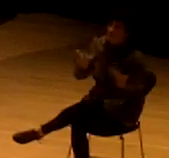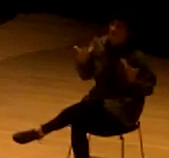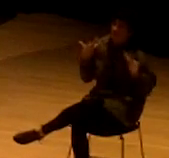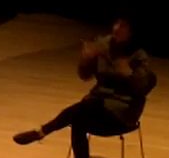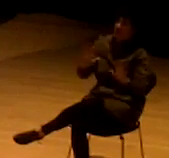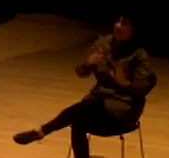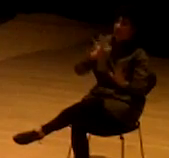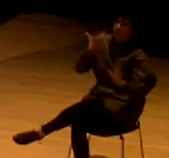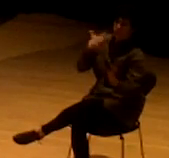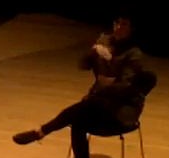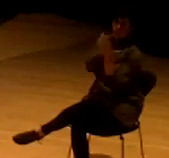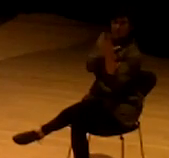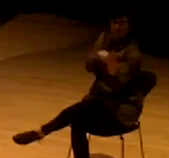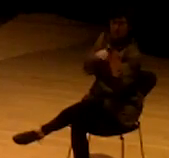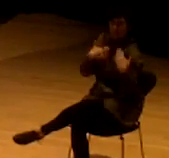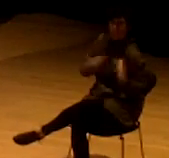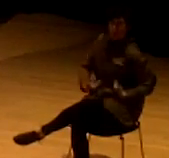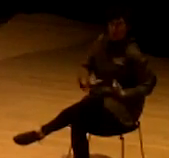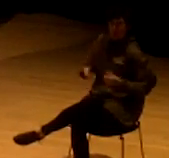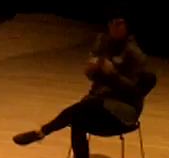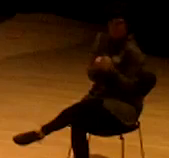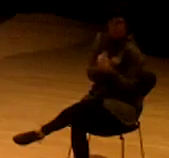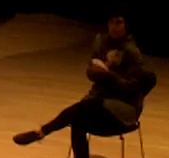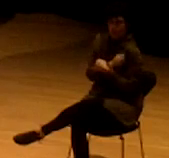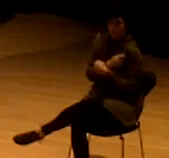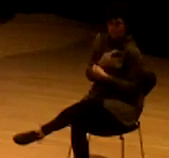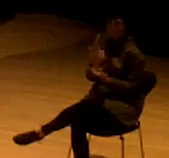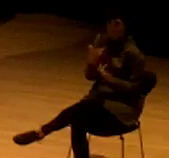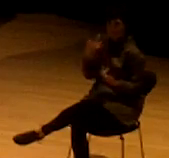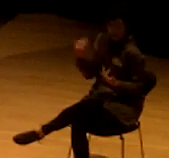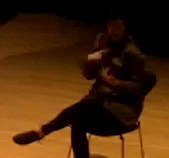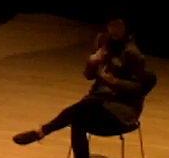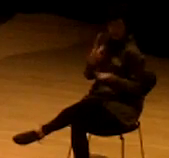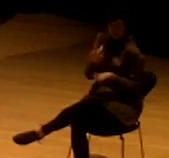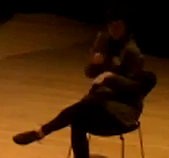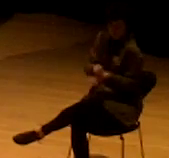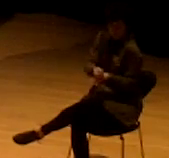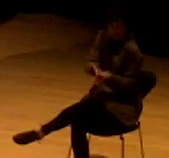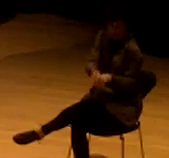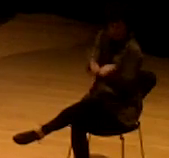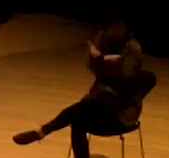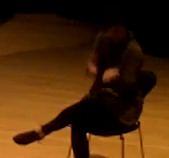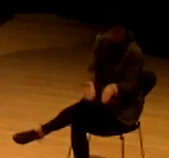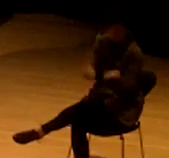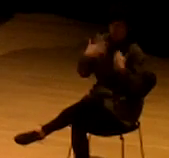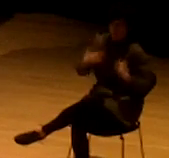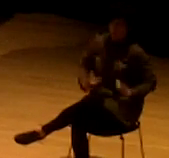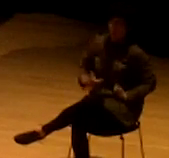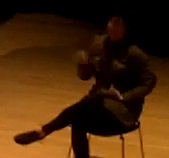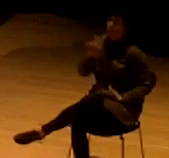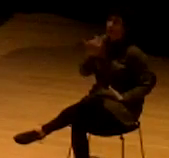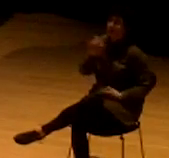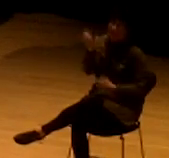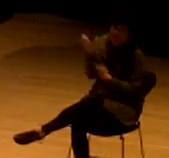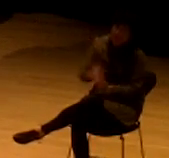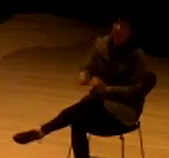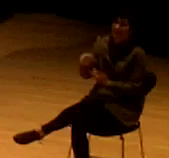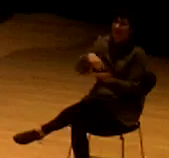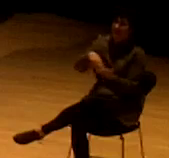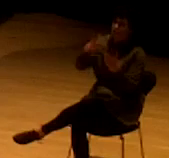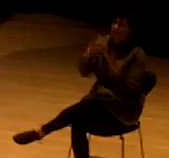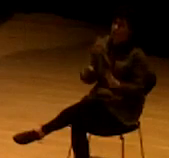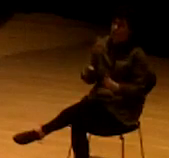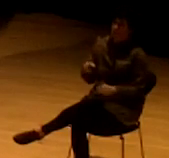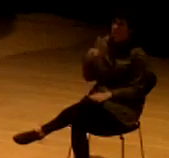it was just like, I just treated him like any other dancer. Like, you know, dancers have to have alignment. Mm-hmm. You can't support someone